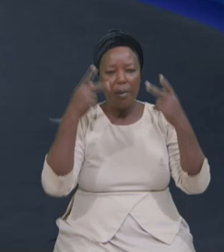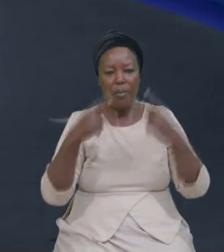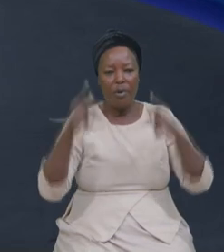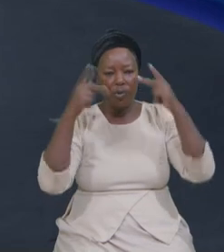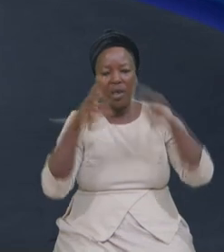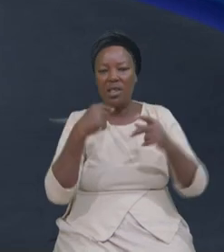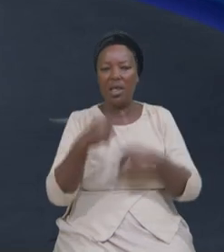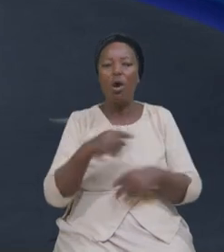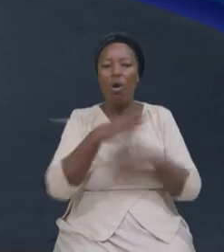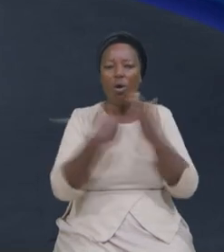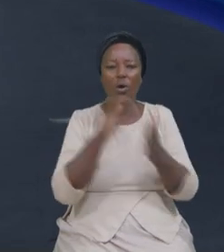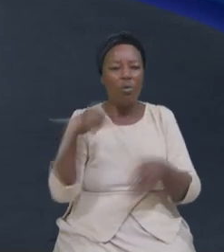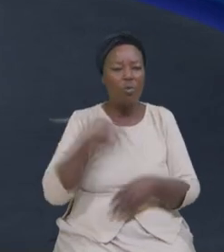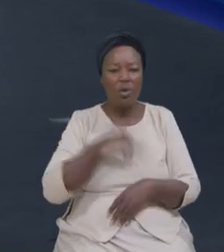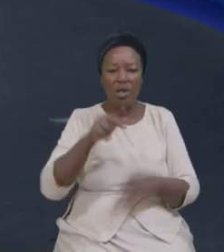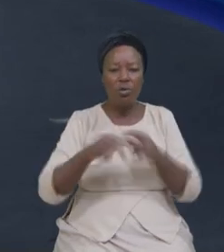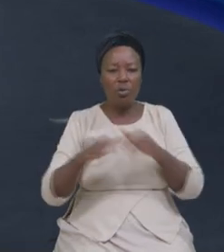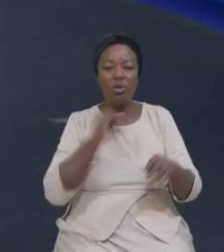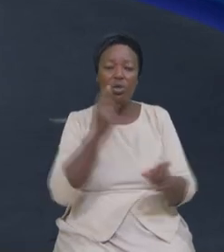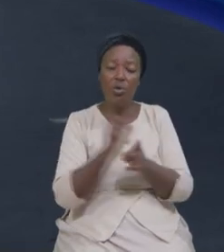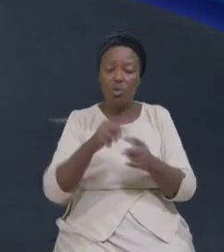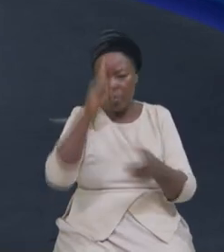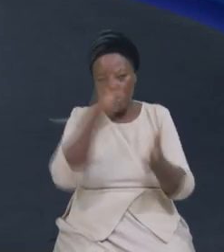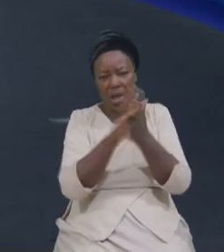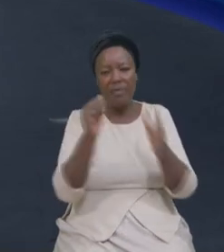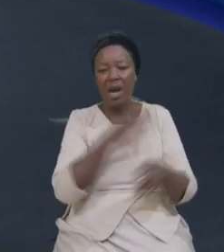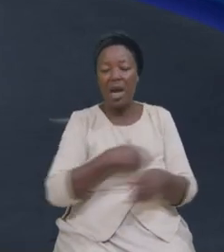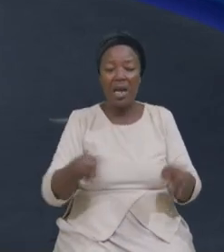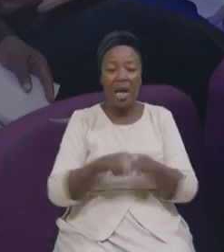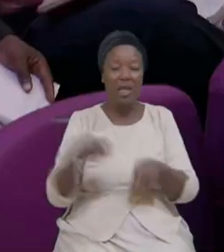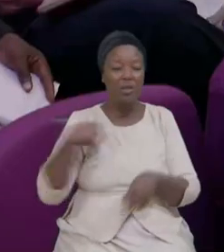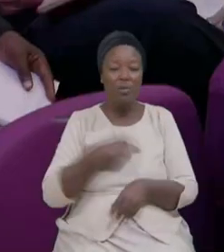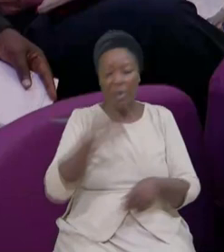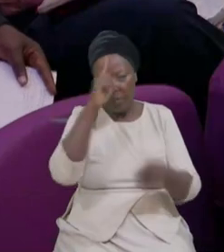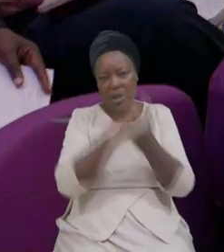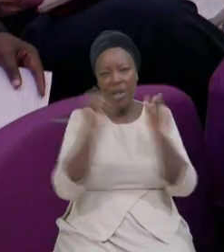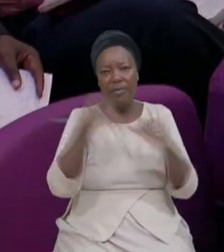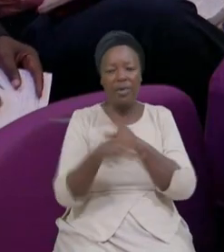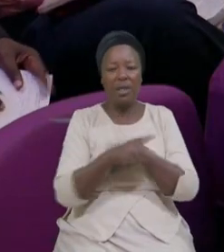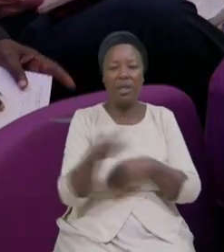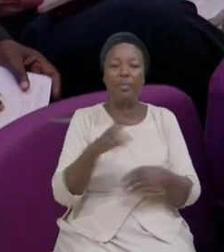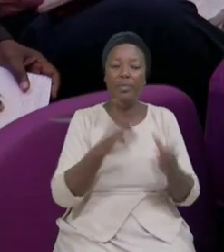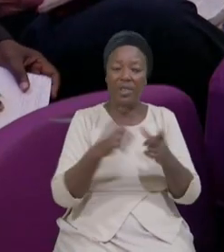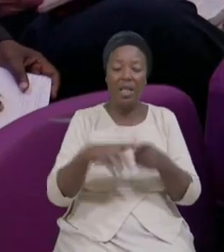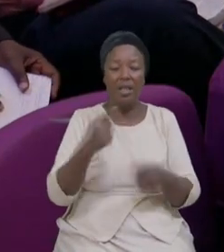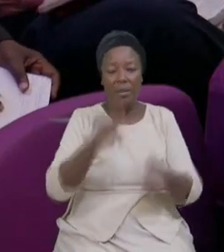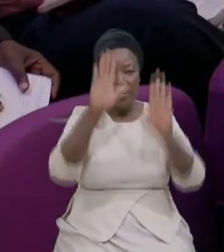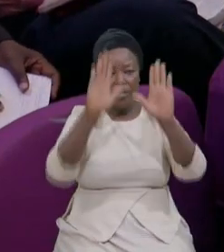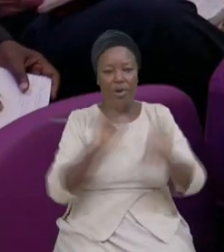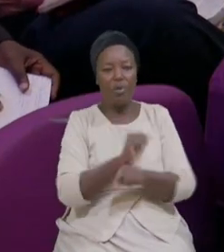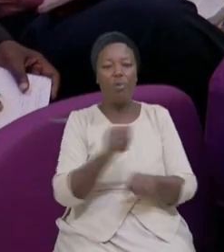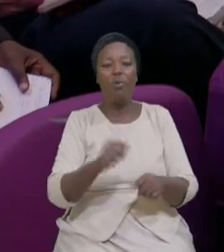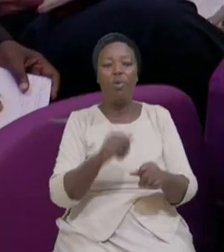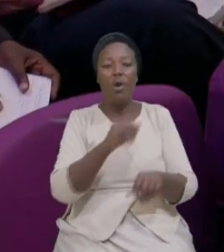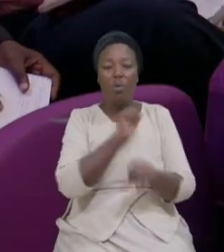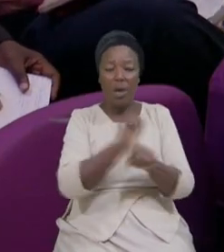need to do is to believe. And as we believe, then the miracle working power of God